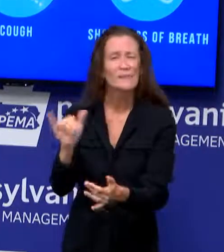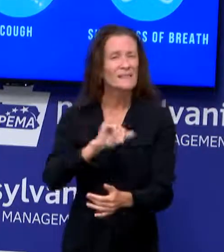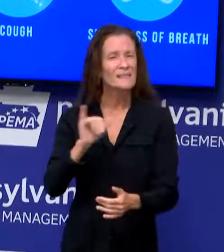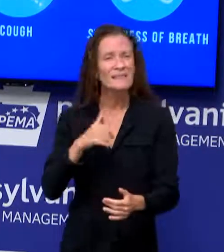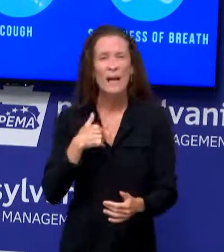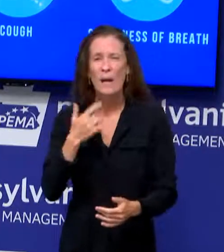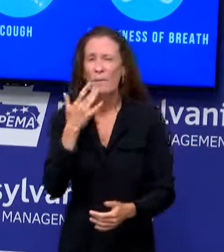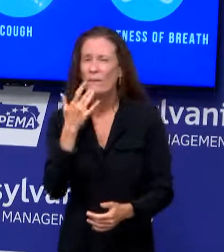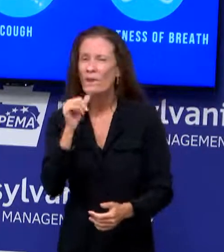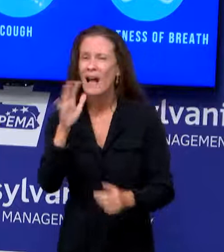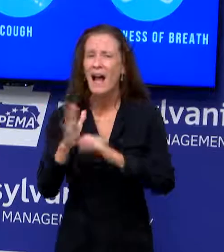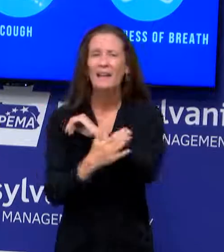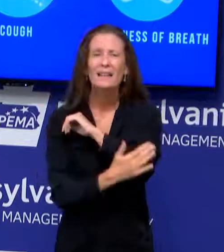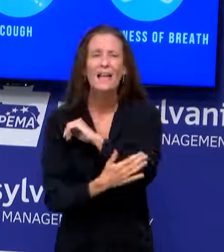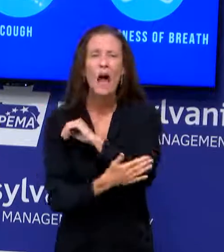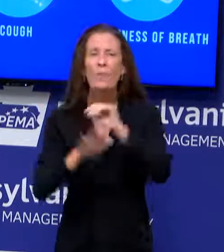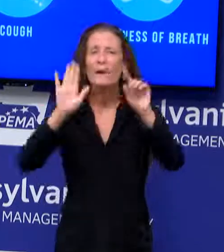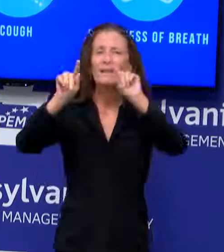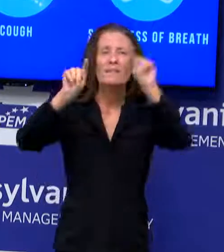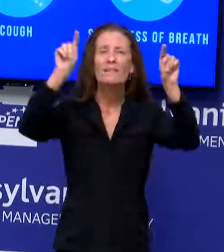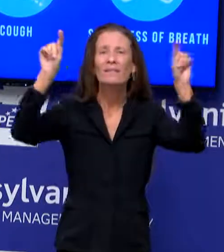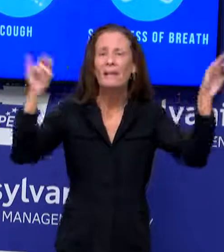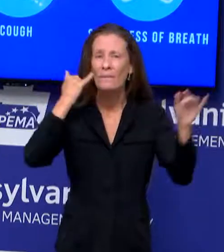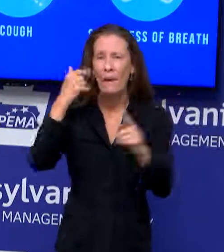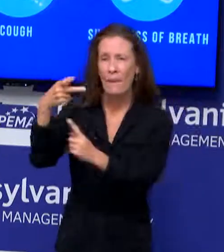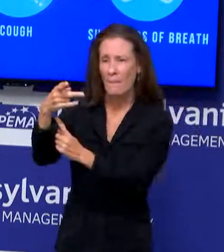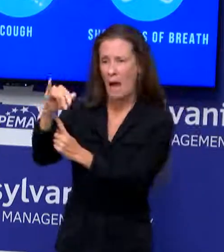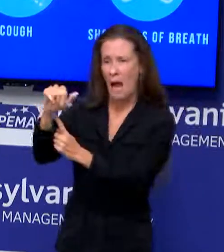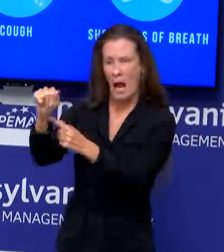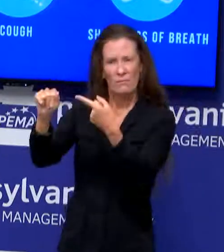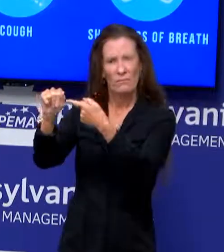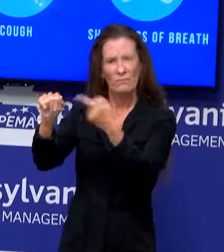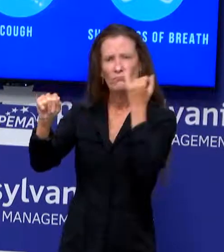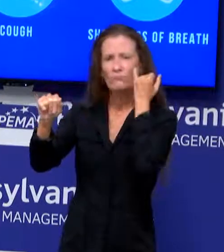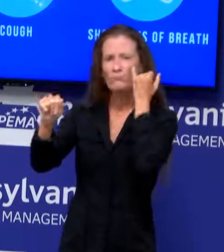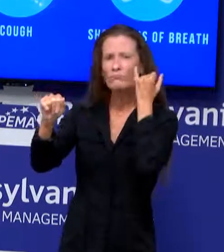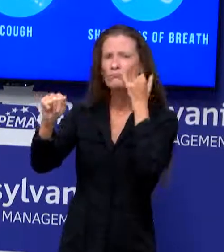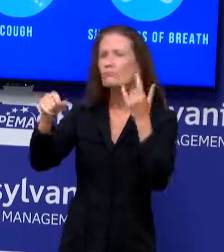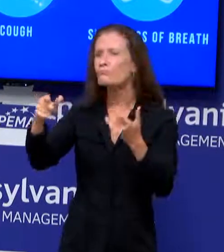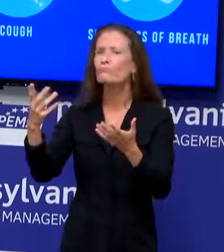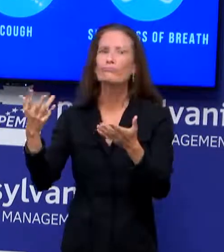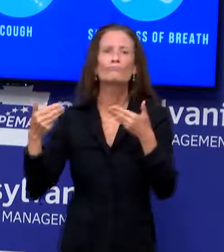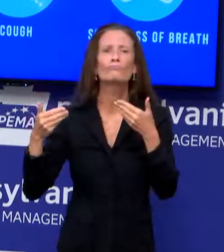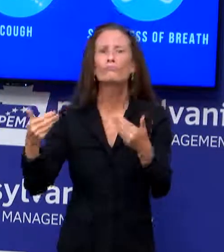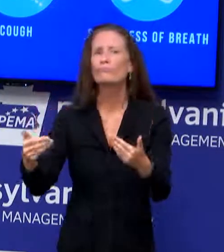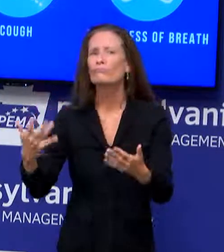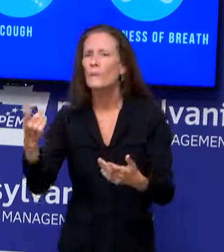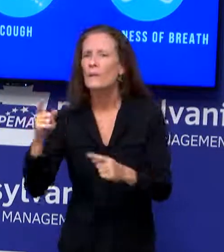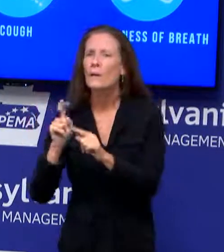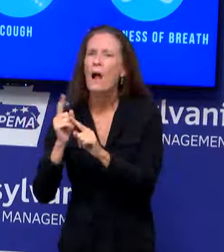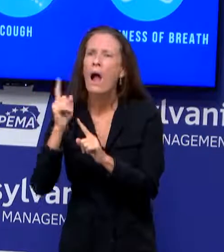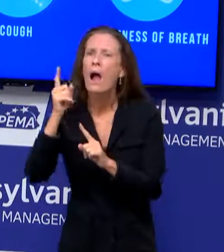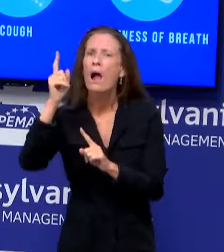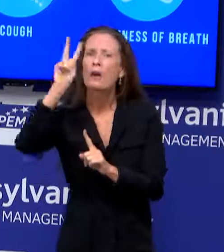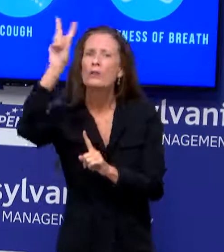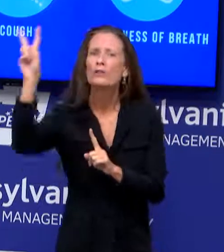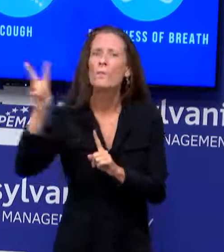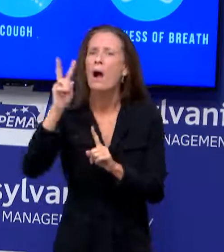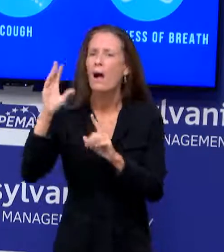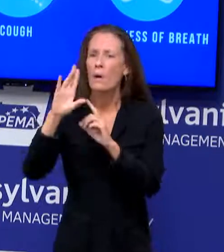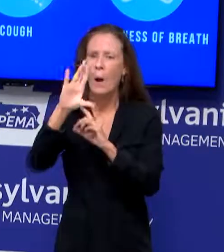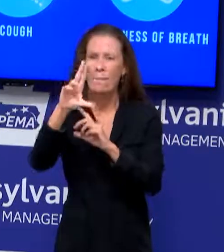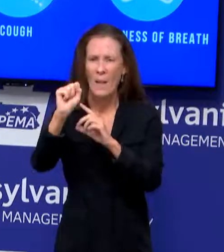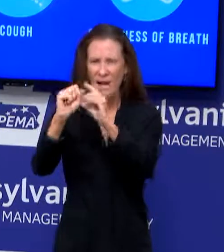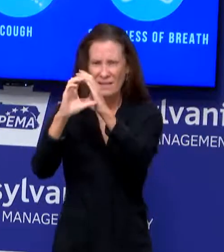have a PIAA sports, then they're going to be traveling, sometimes 2 or more hours. They're going to be on buses all together.